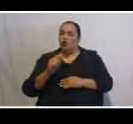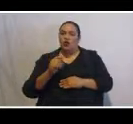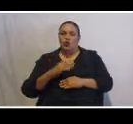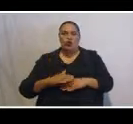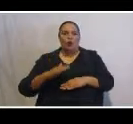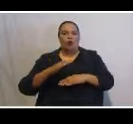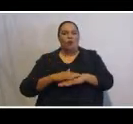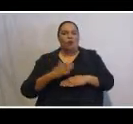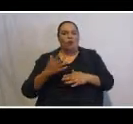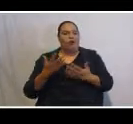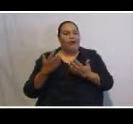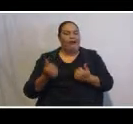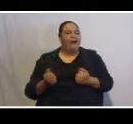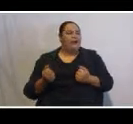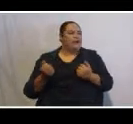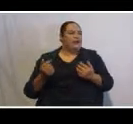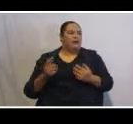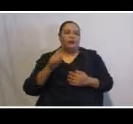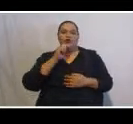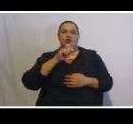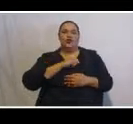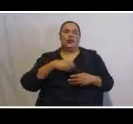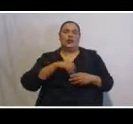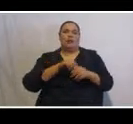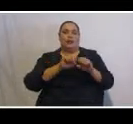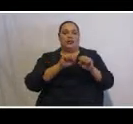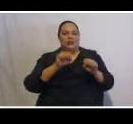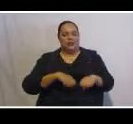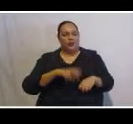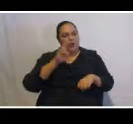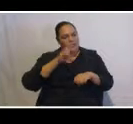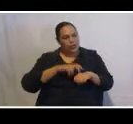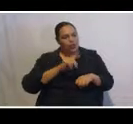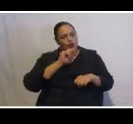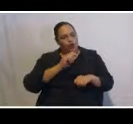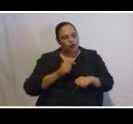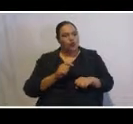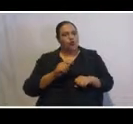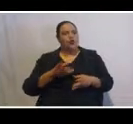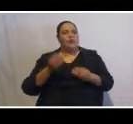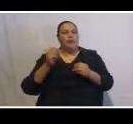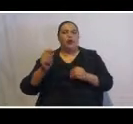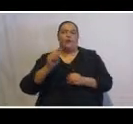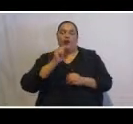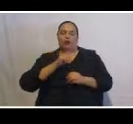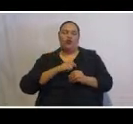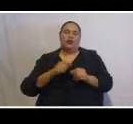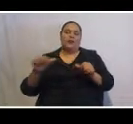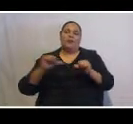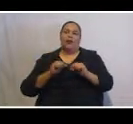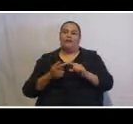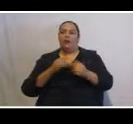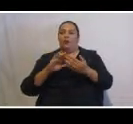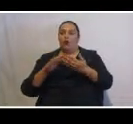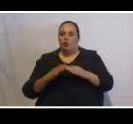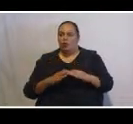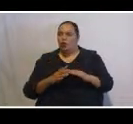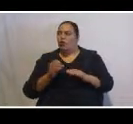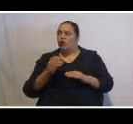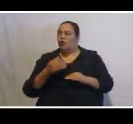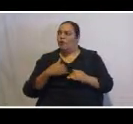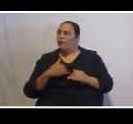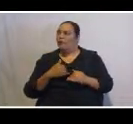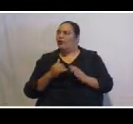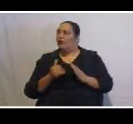longer, having that trust in the system, and we need to really gain that trust back from the communities. So I'm going